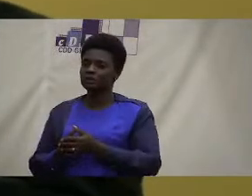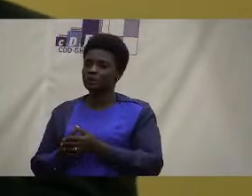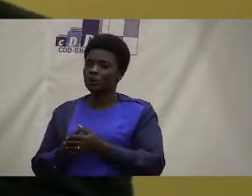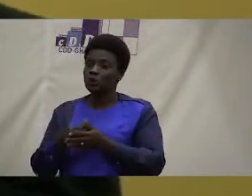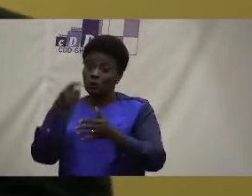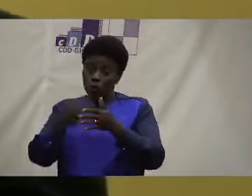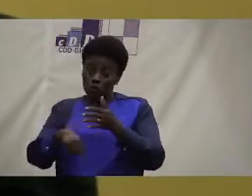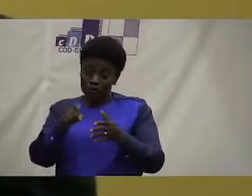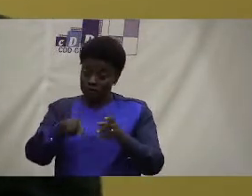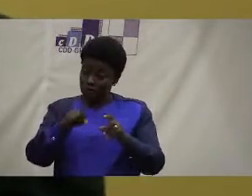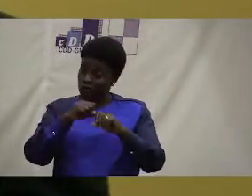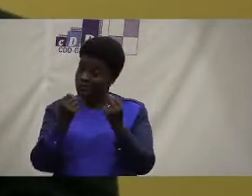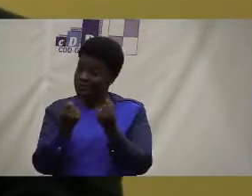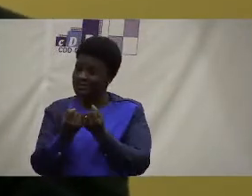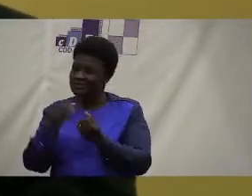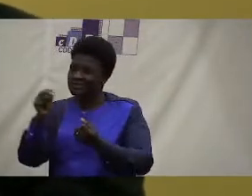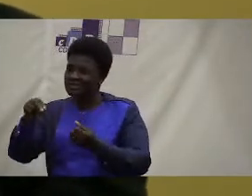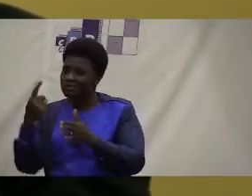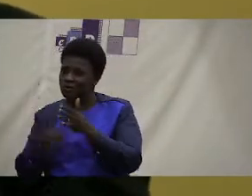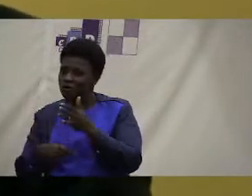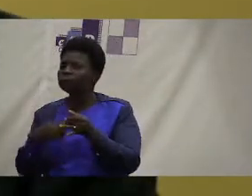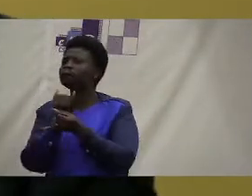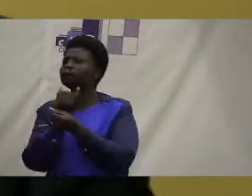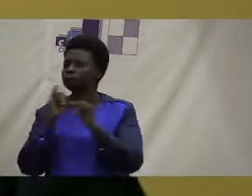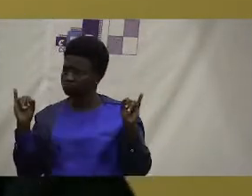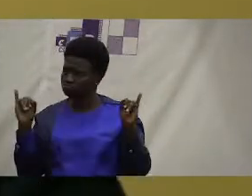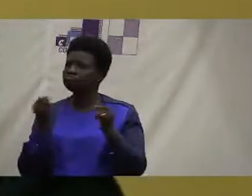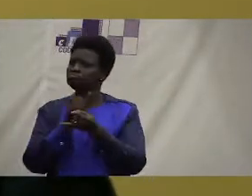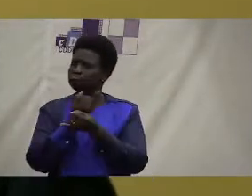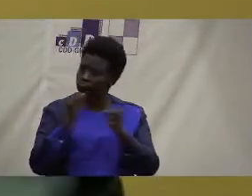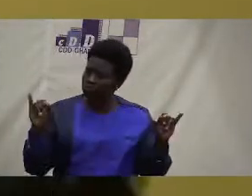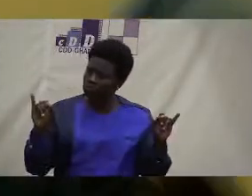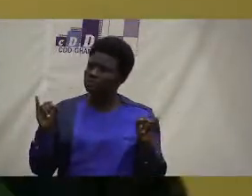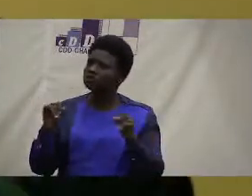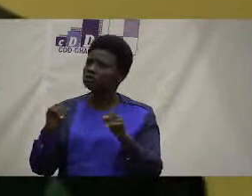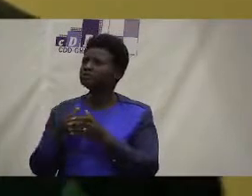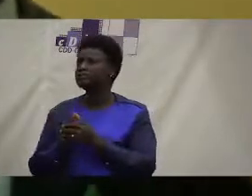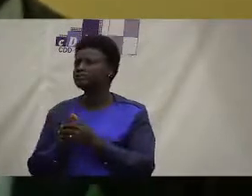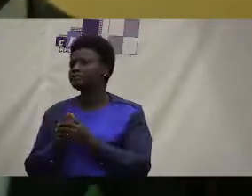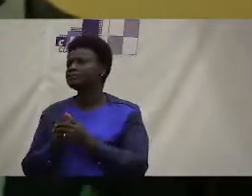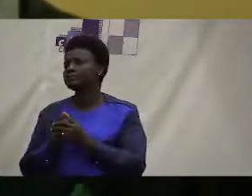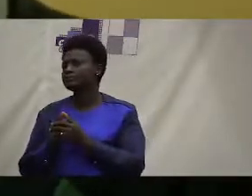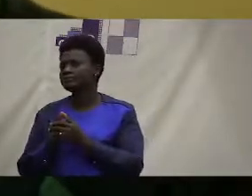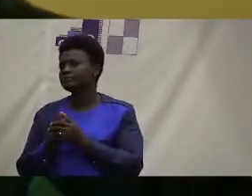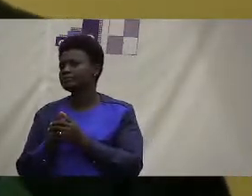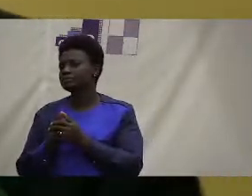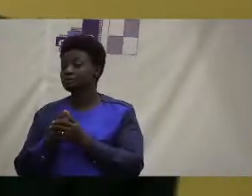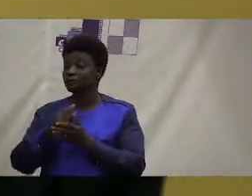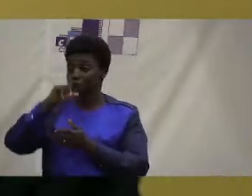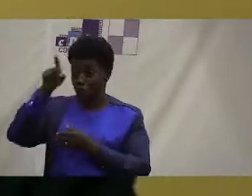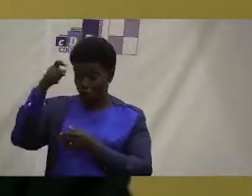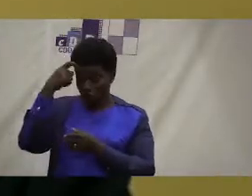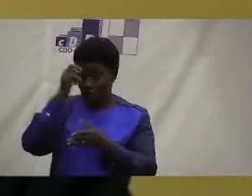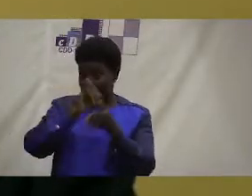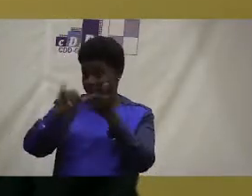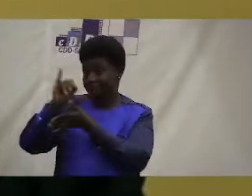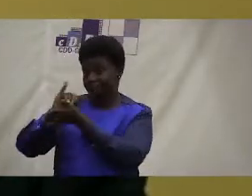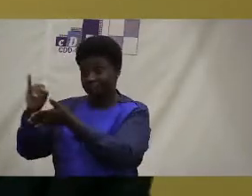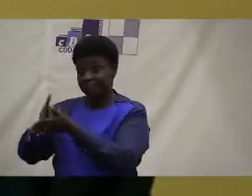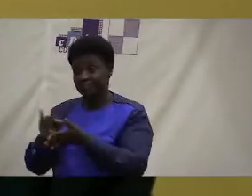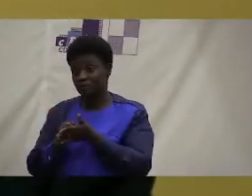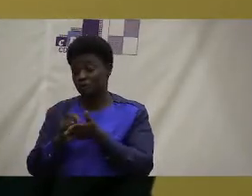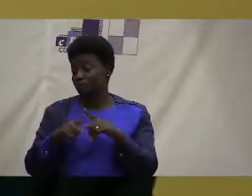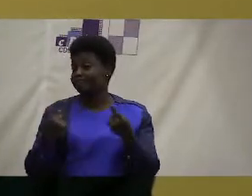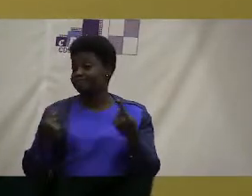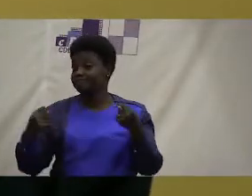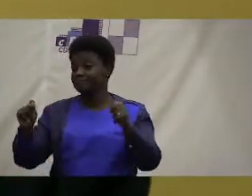it's independence. You really need to be independent of the governmental institution that you are